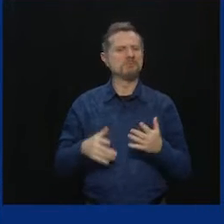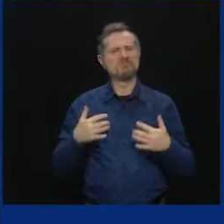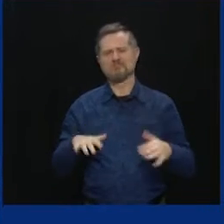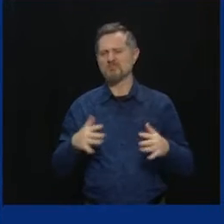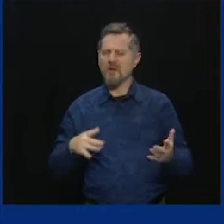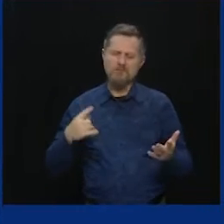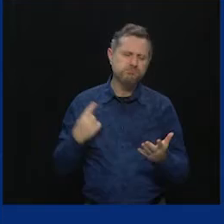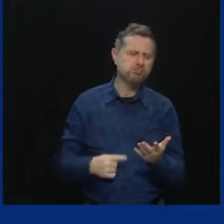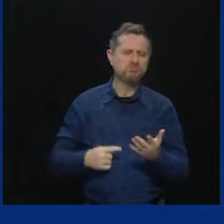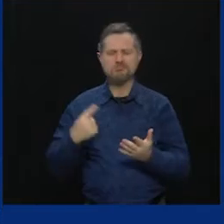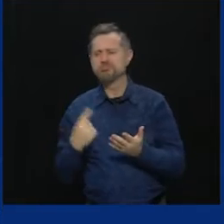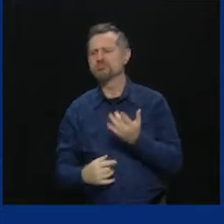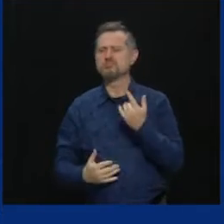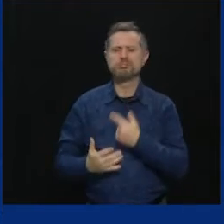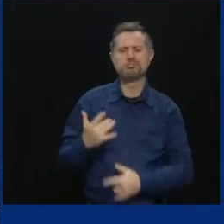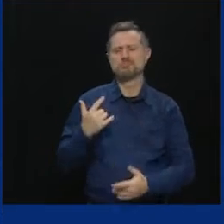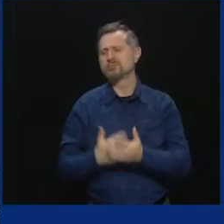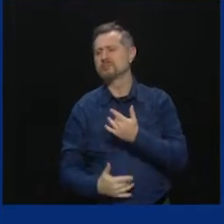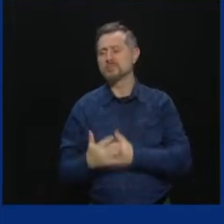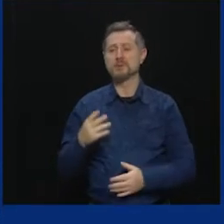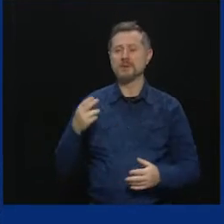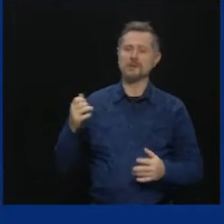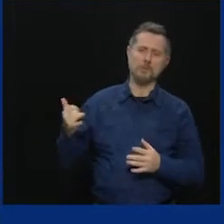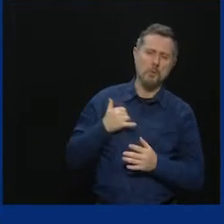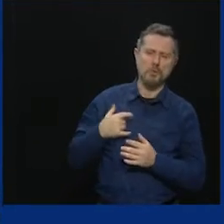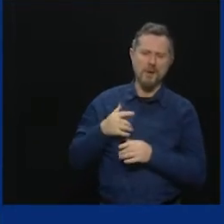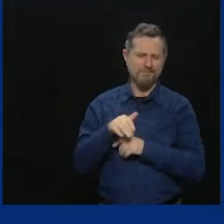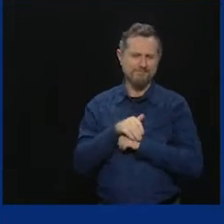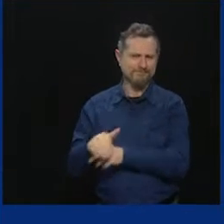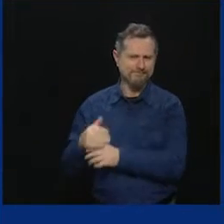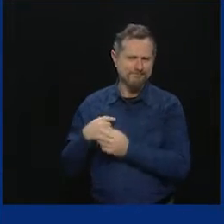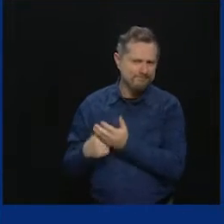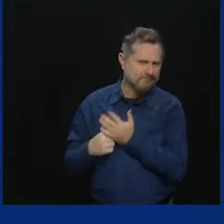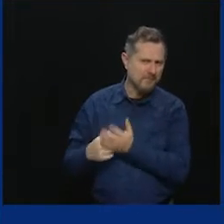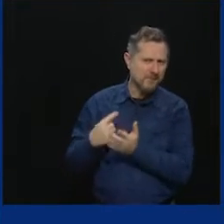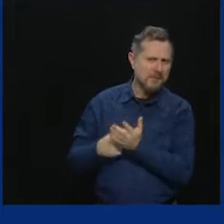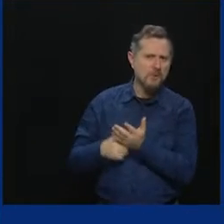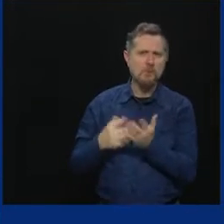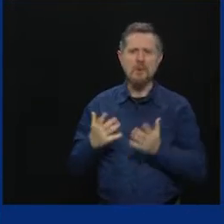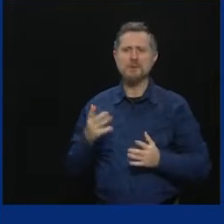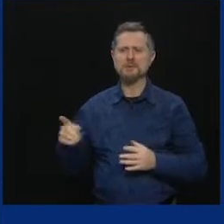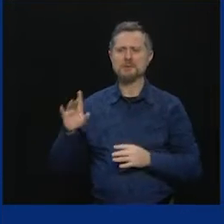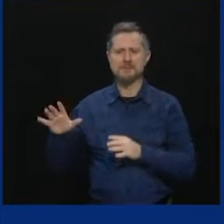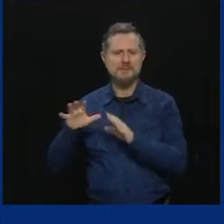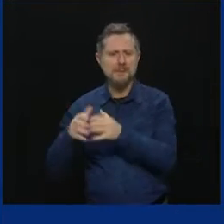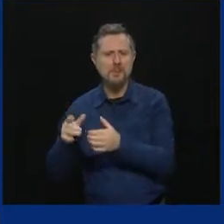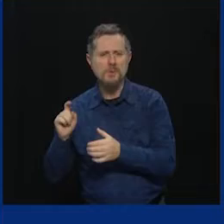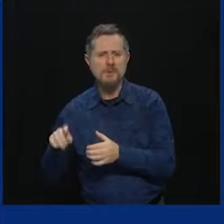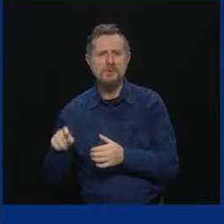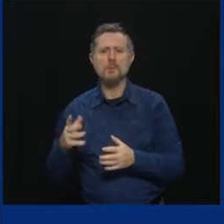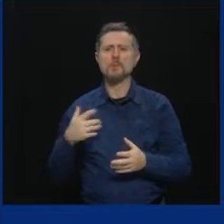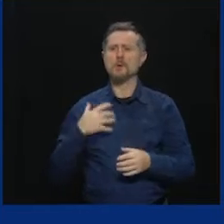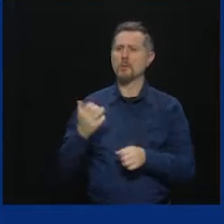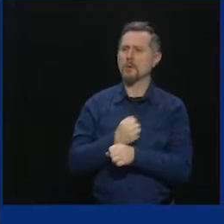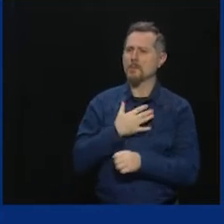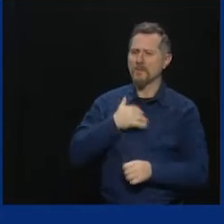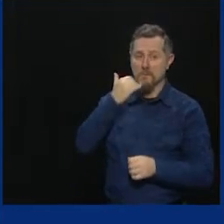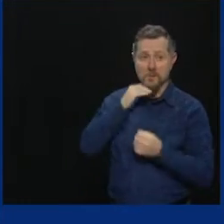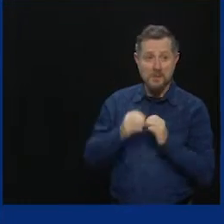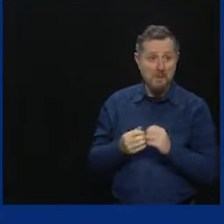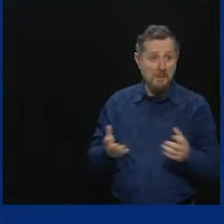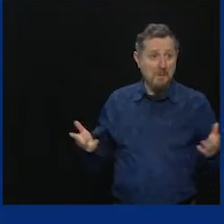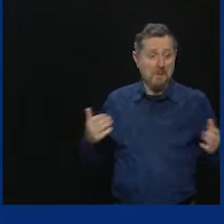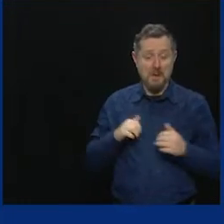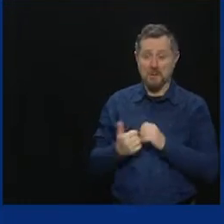how he got my cell phone, but all he does is call me and talk about what his district needs, and we have been talking about gun violence and the sensitivity,